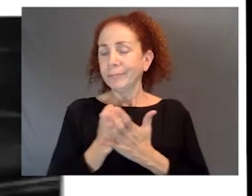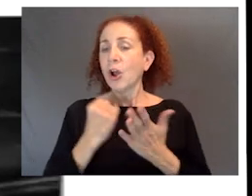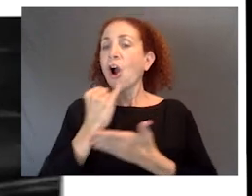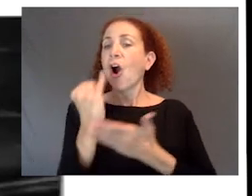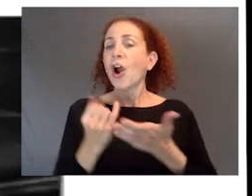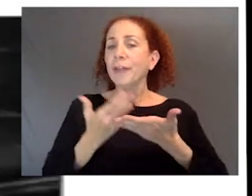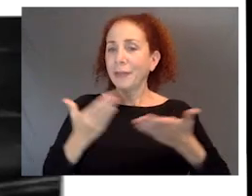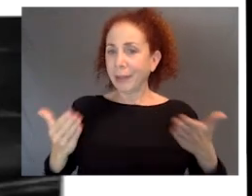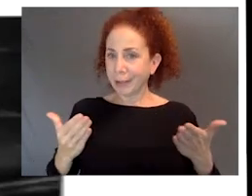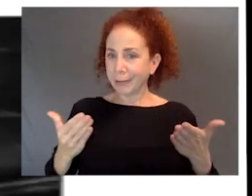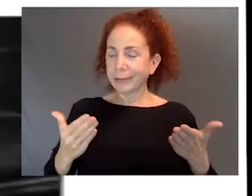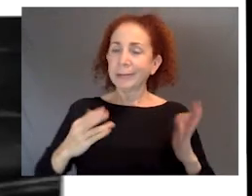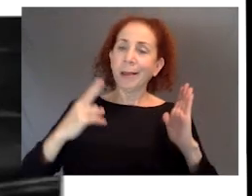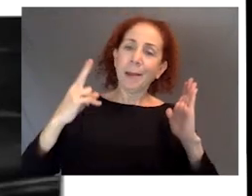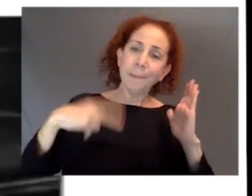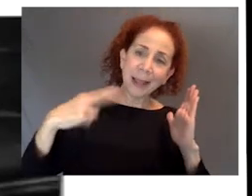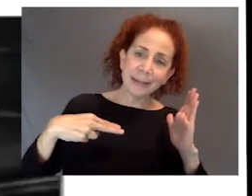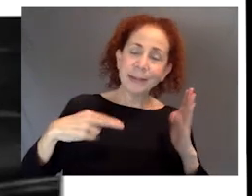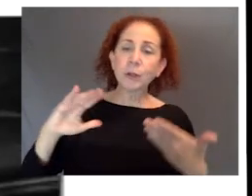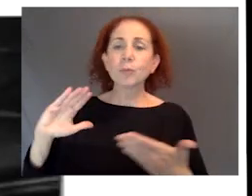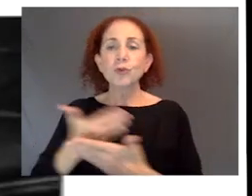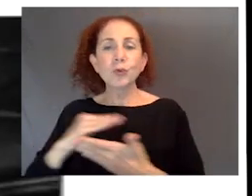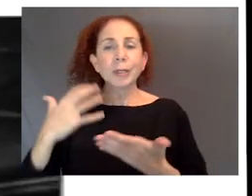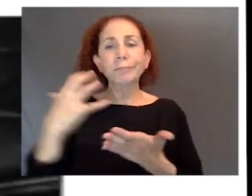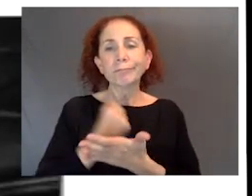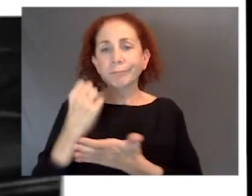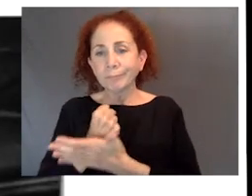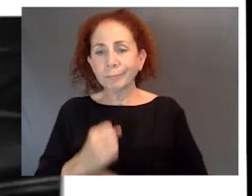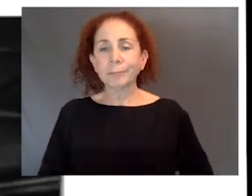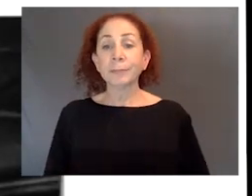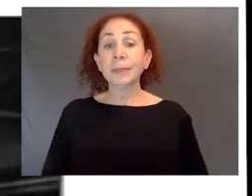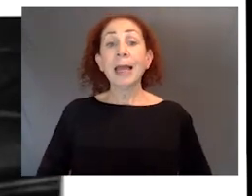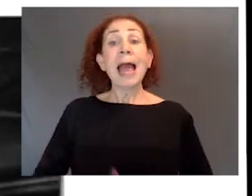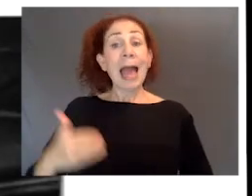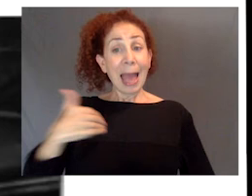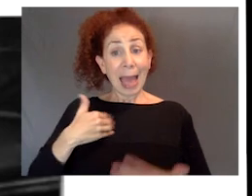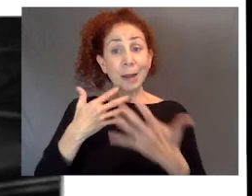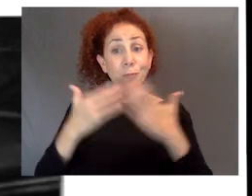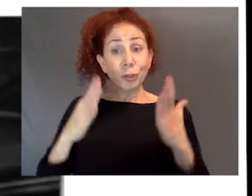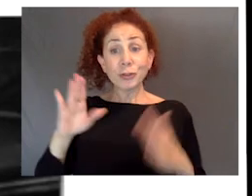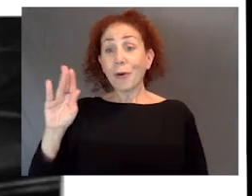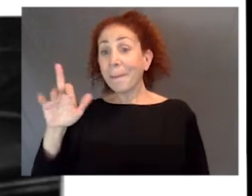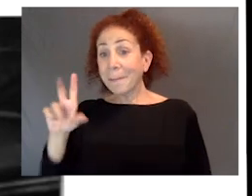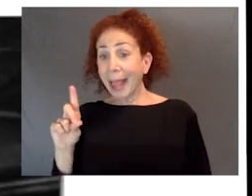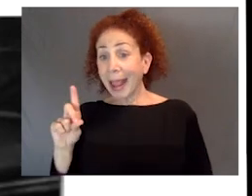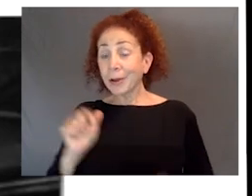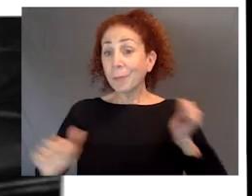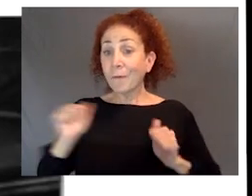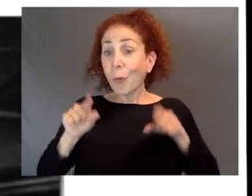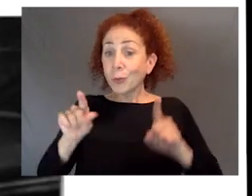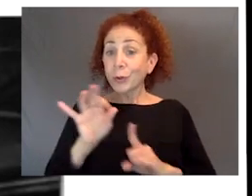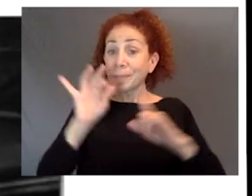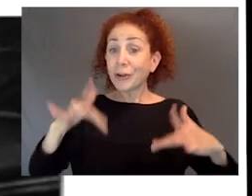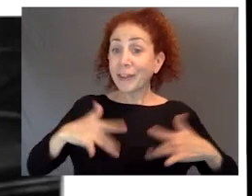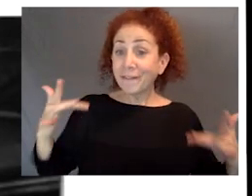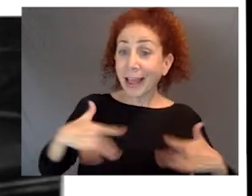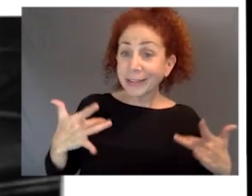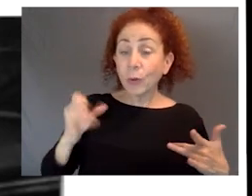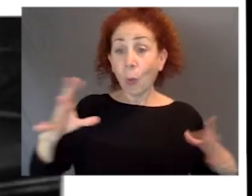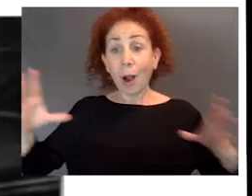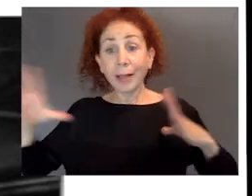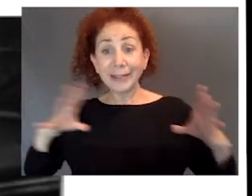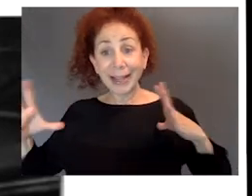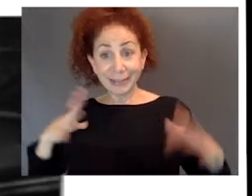of artistic endeavors, such as painting and music. There was even a prisoner band that would perform at special events and